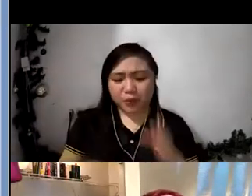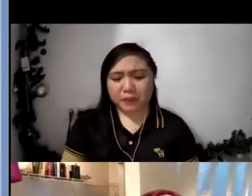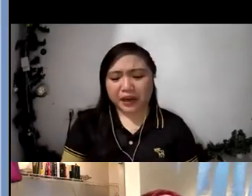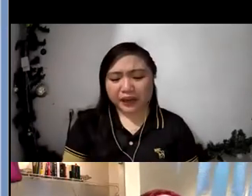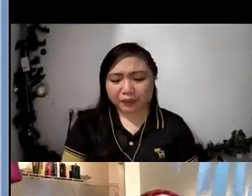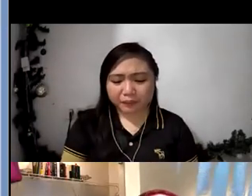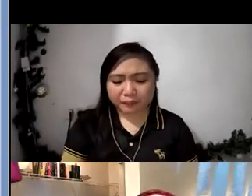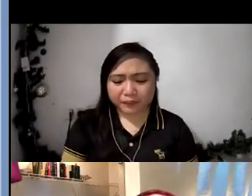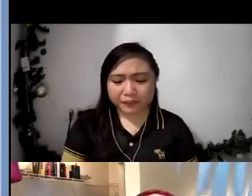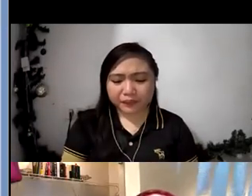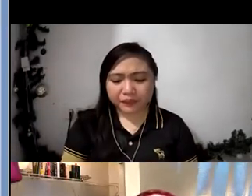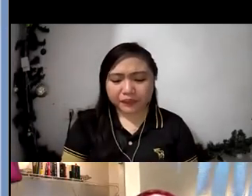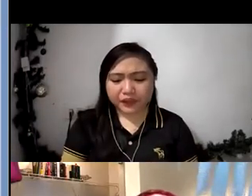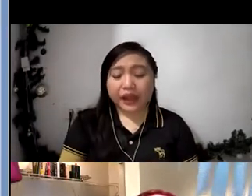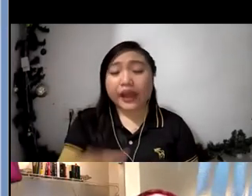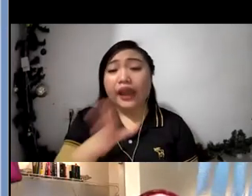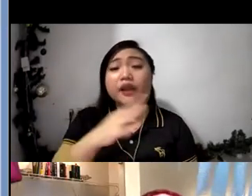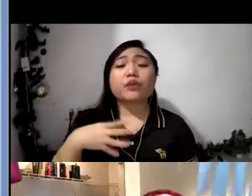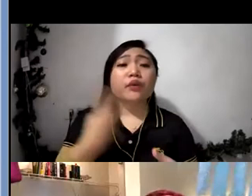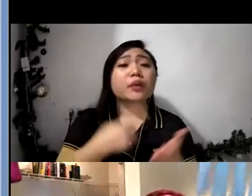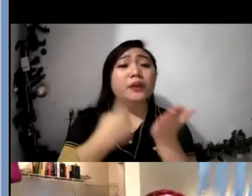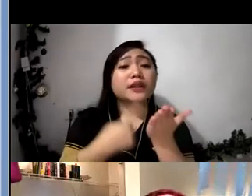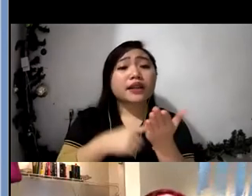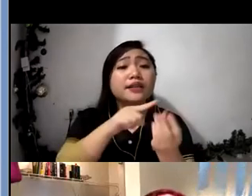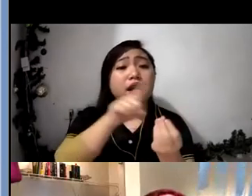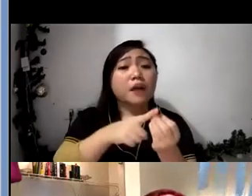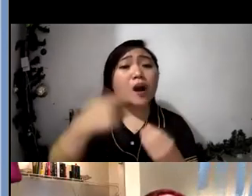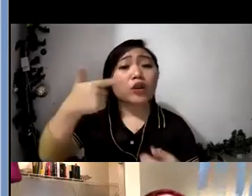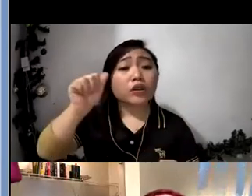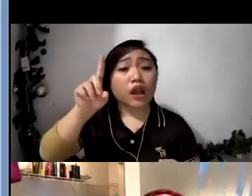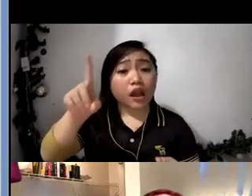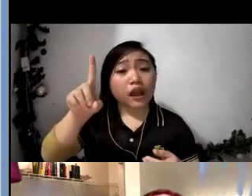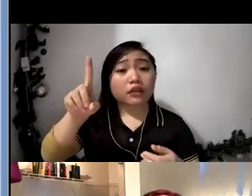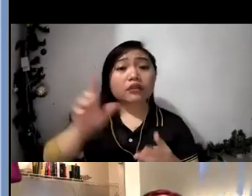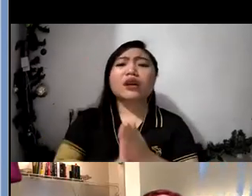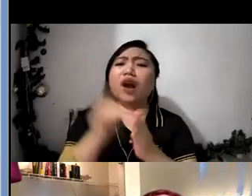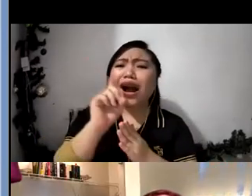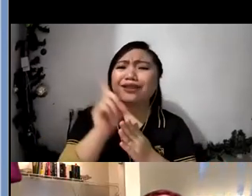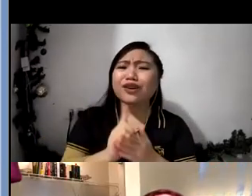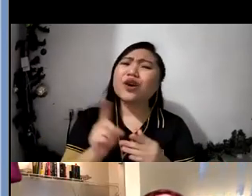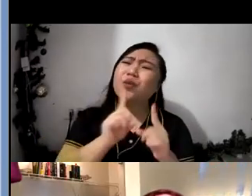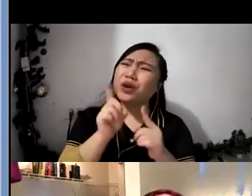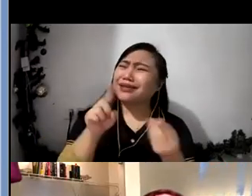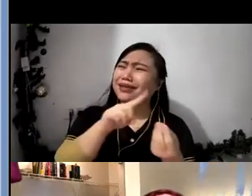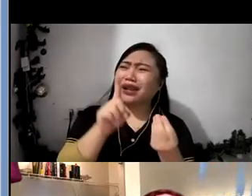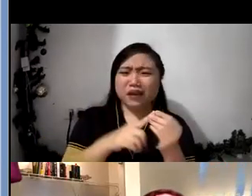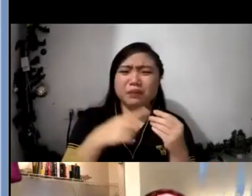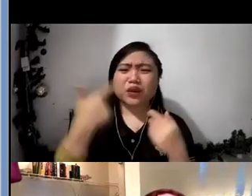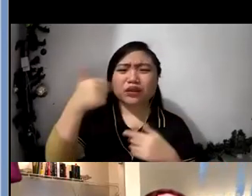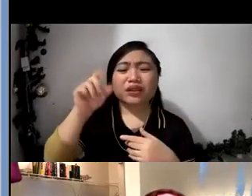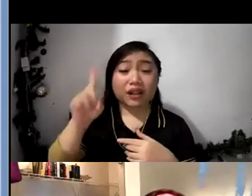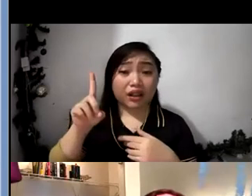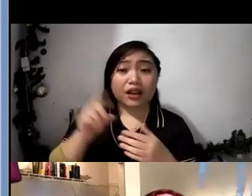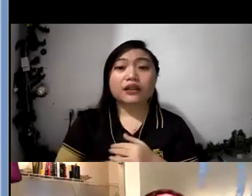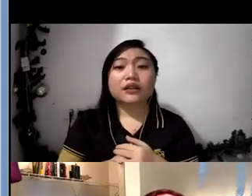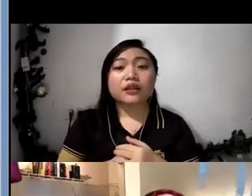And hopefully, no, we will be discussing the GAD framework. Ano nga ba tong gender and development na ito, kung saan meron